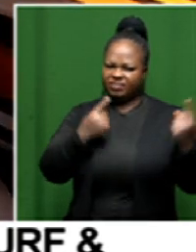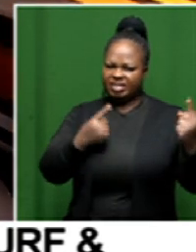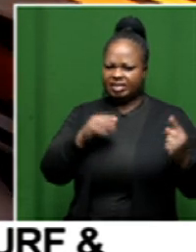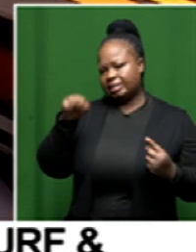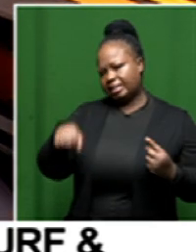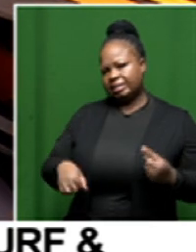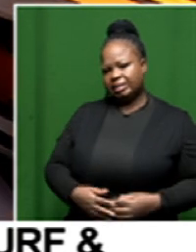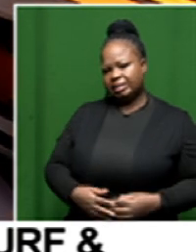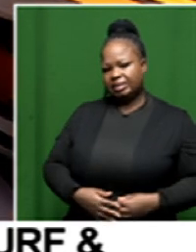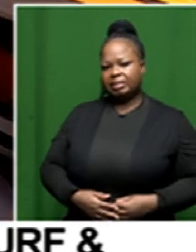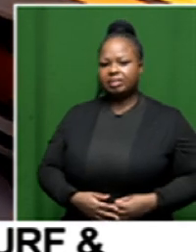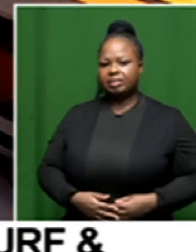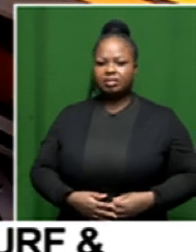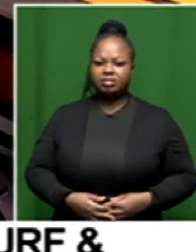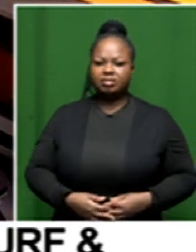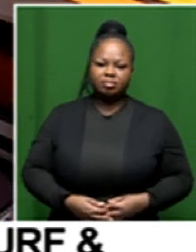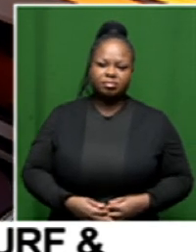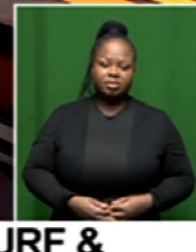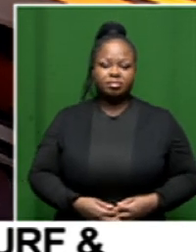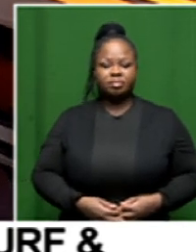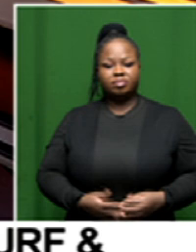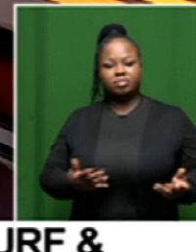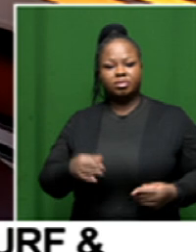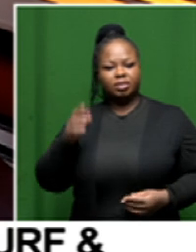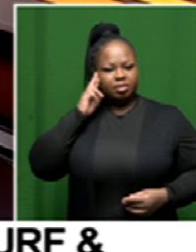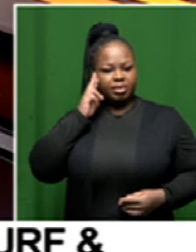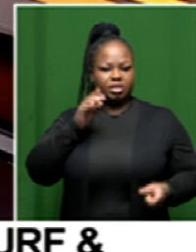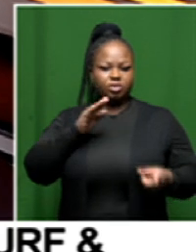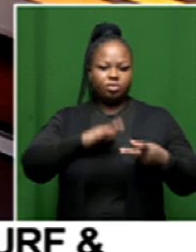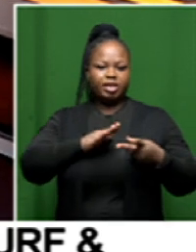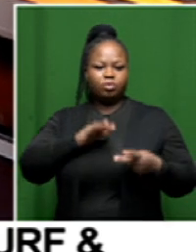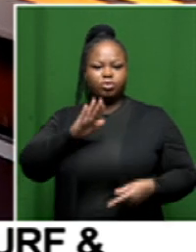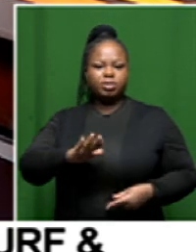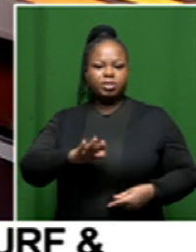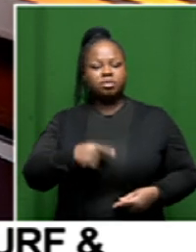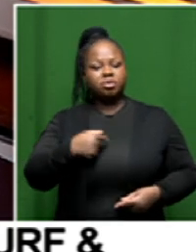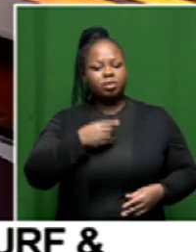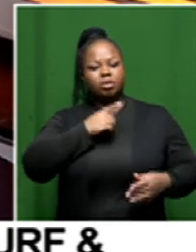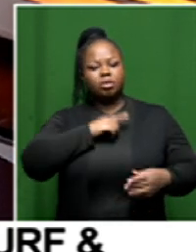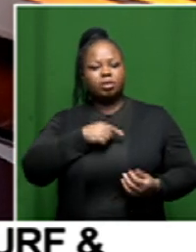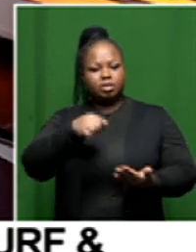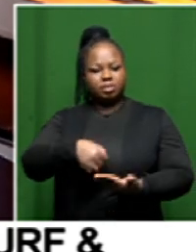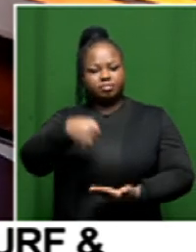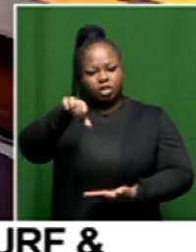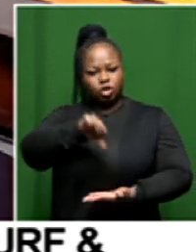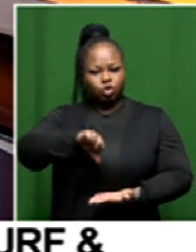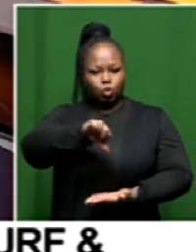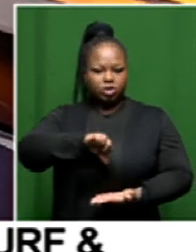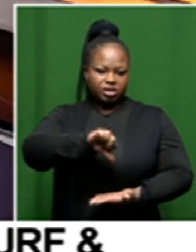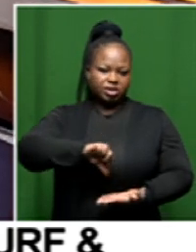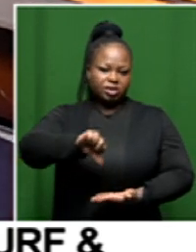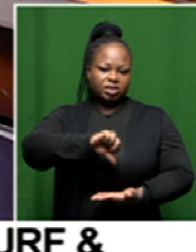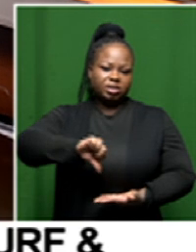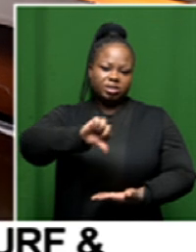There is. Okay. What is it? Because remember, we've got a sauce now on the oven grilled. You know, so you can